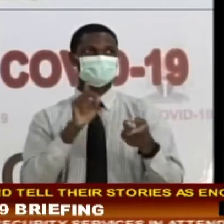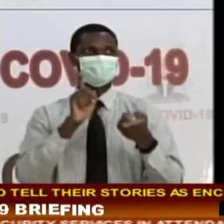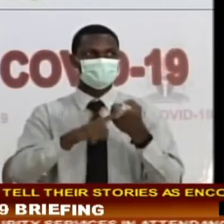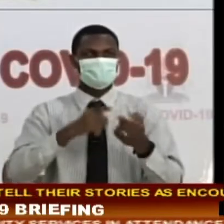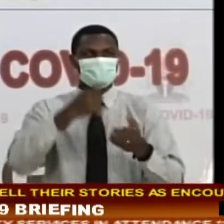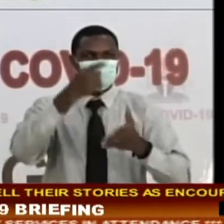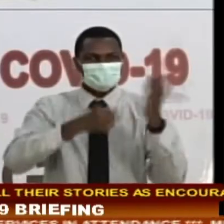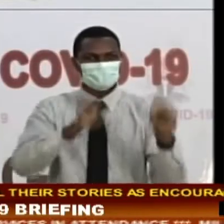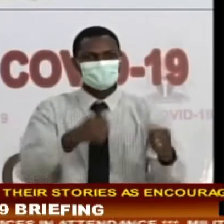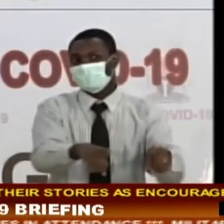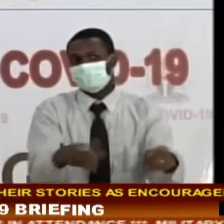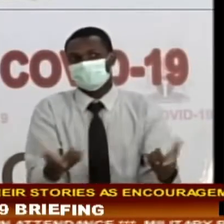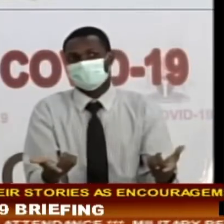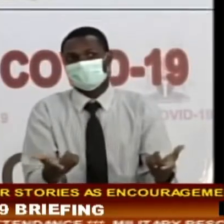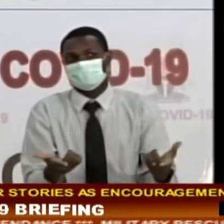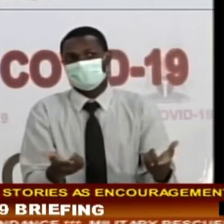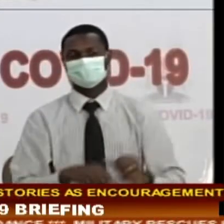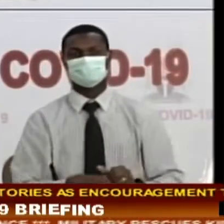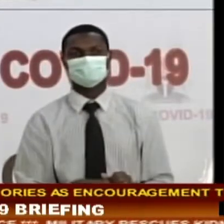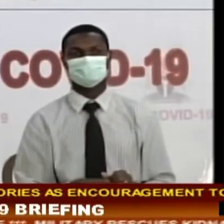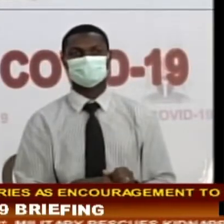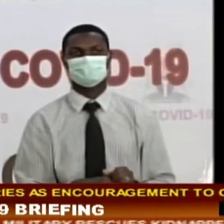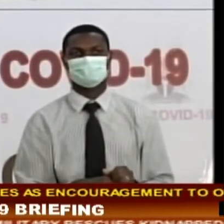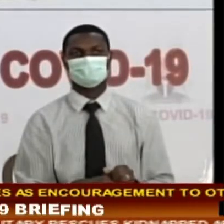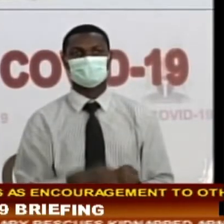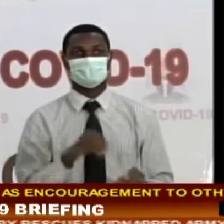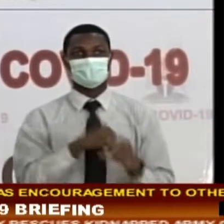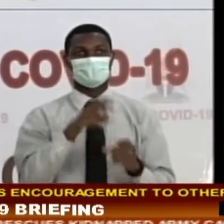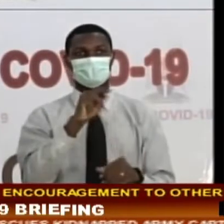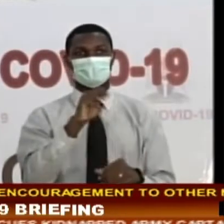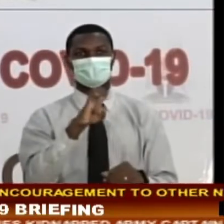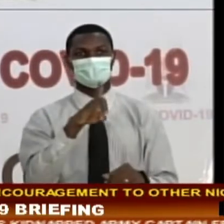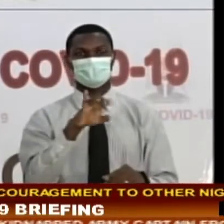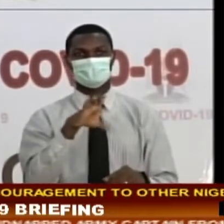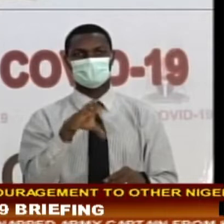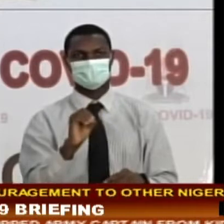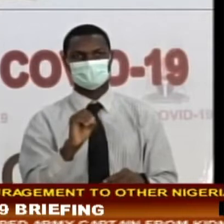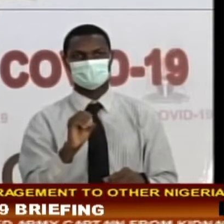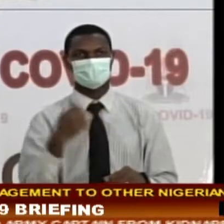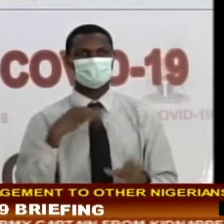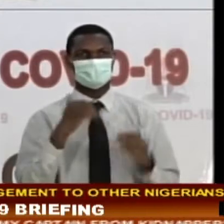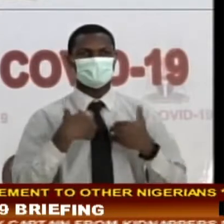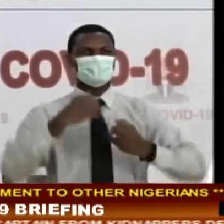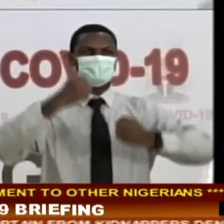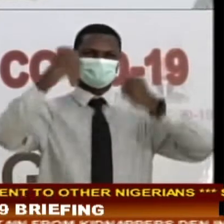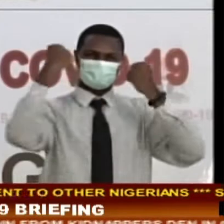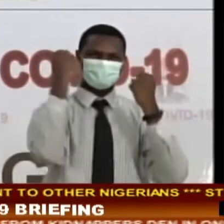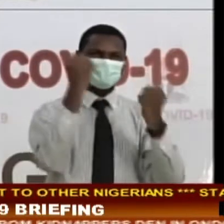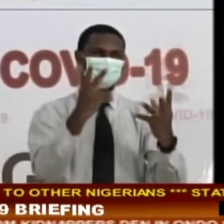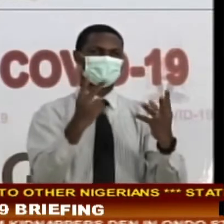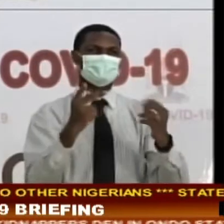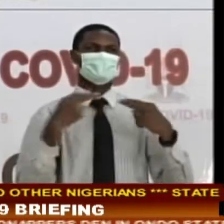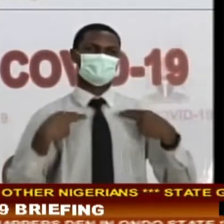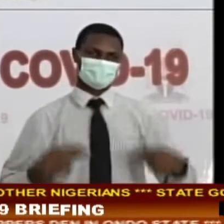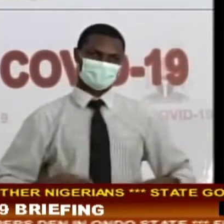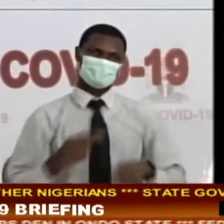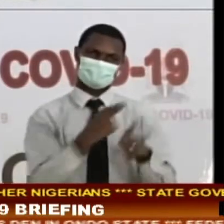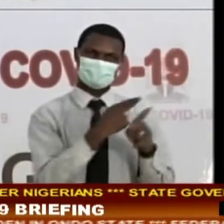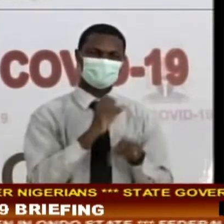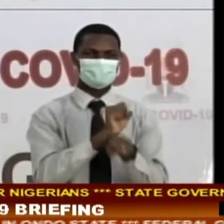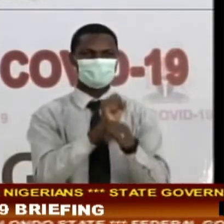to these new circumstances in Mexico there have been large numbers of healthcare workers infected